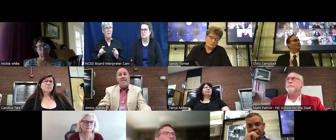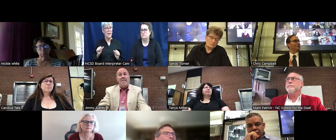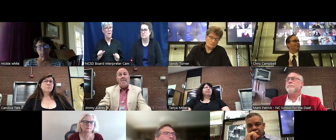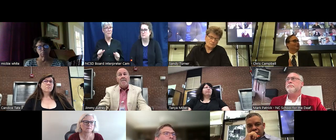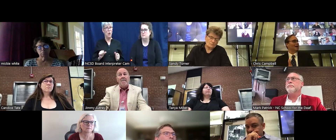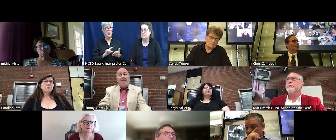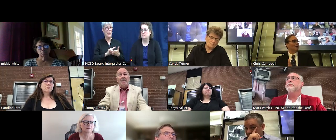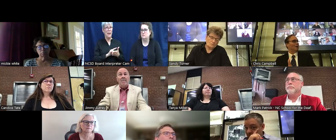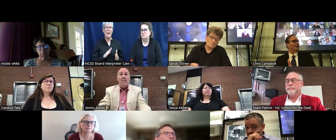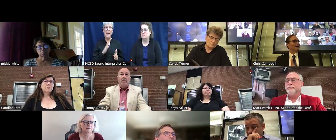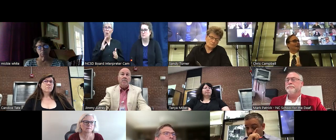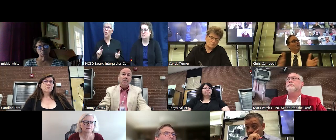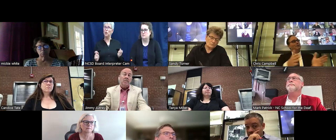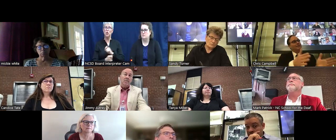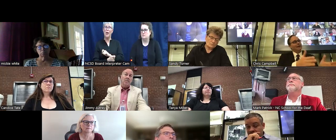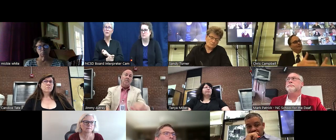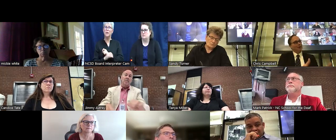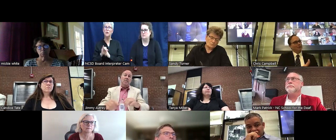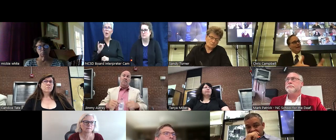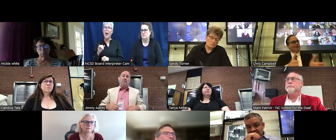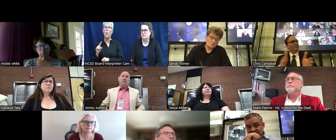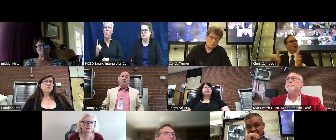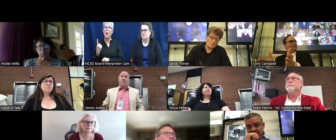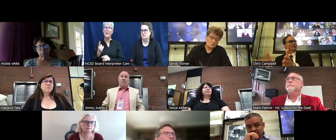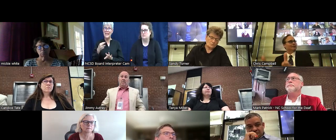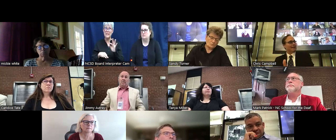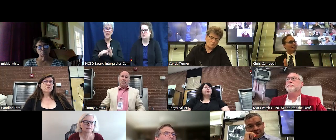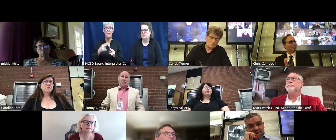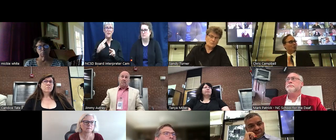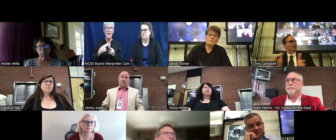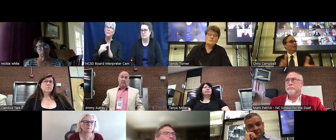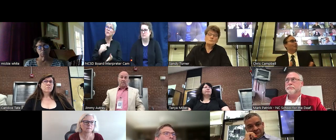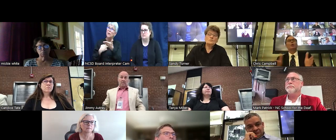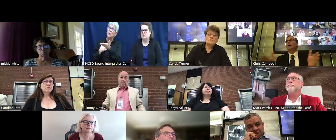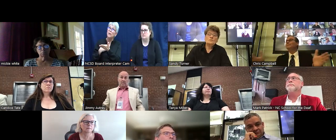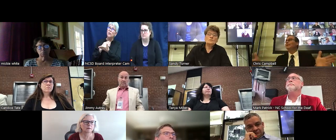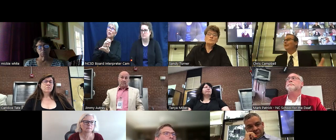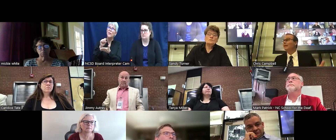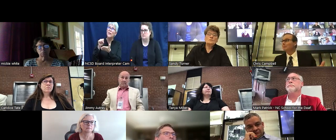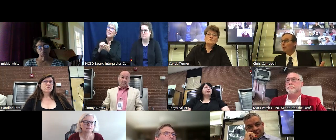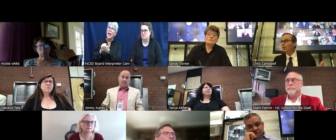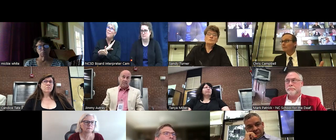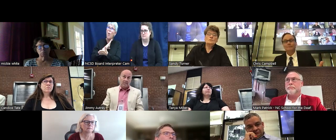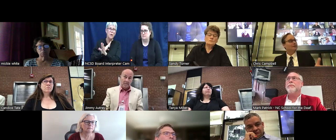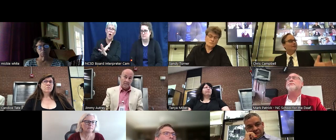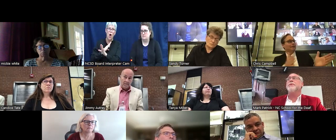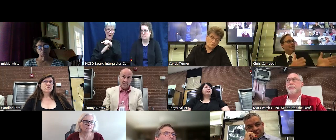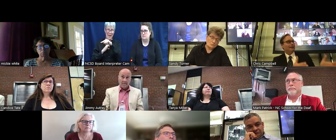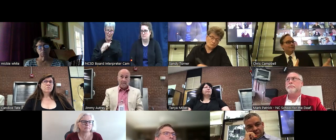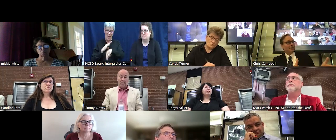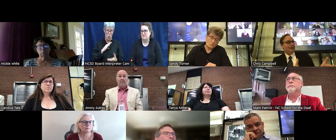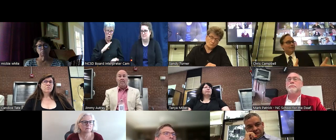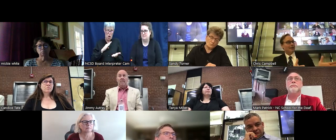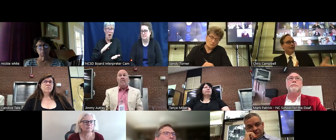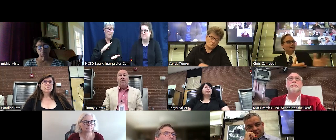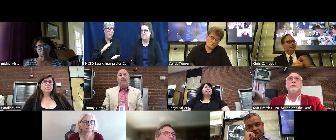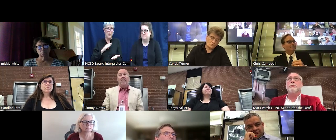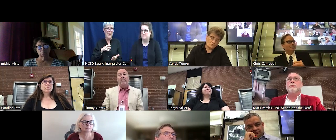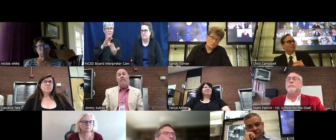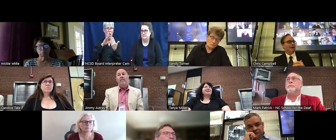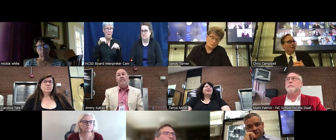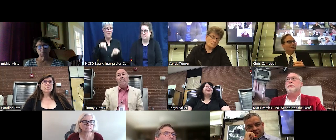shift on July 1. So instead of those names going to the state board, they will come to this board. Is there